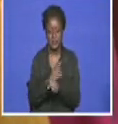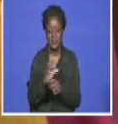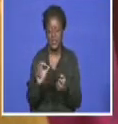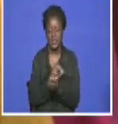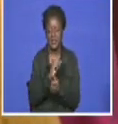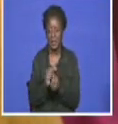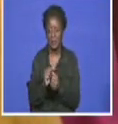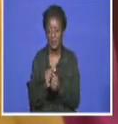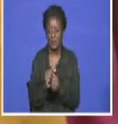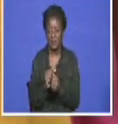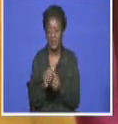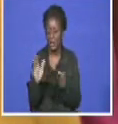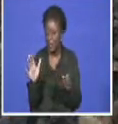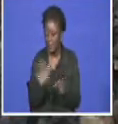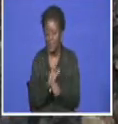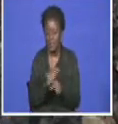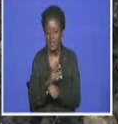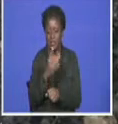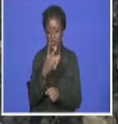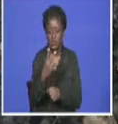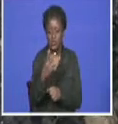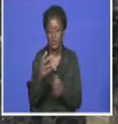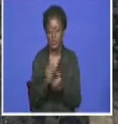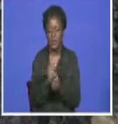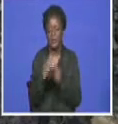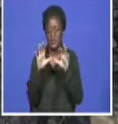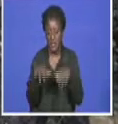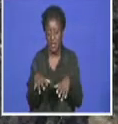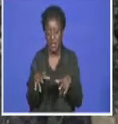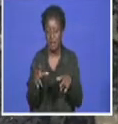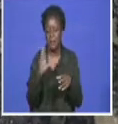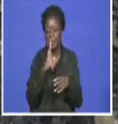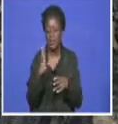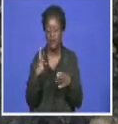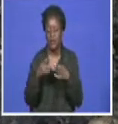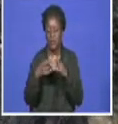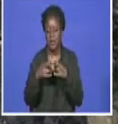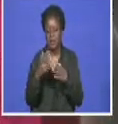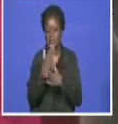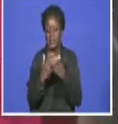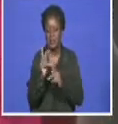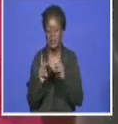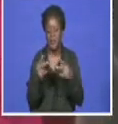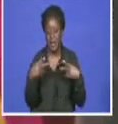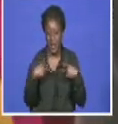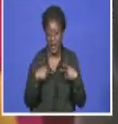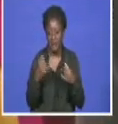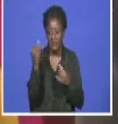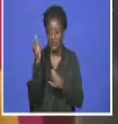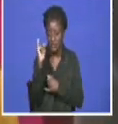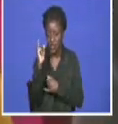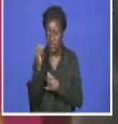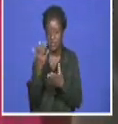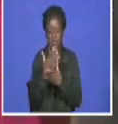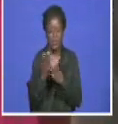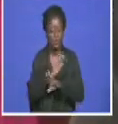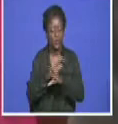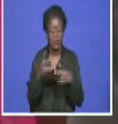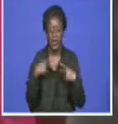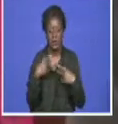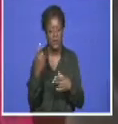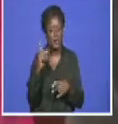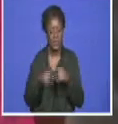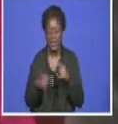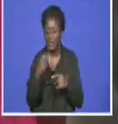them damaged and can be repaired. Some persons do have, some do not. I cannot say who have insurance from who don't